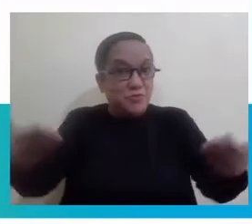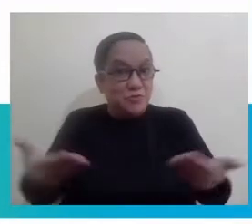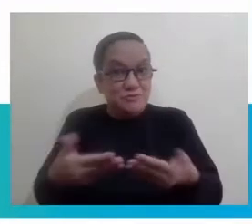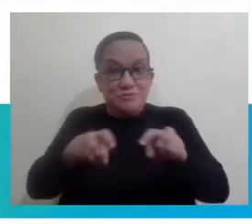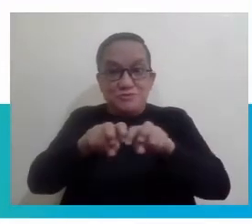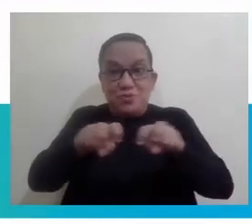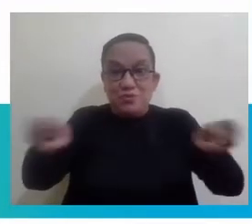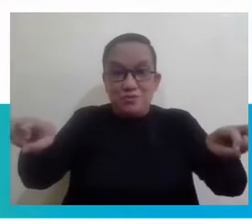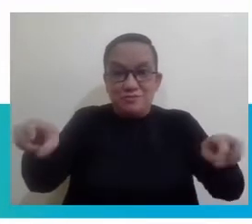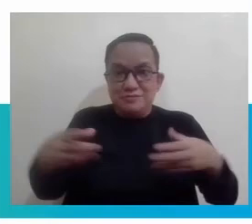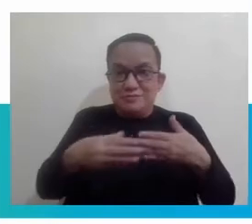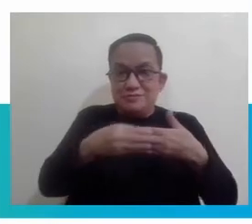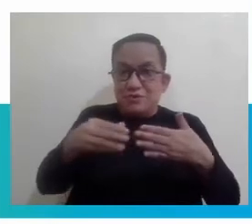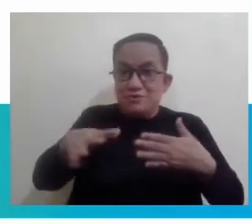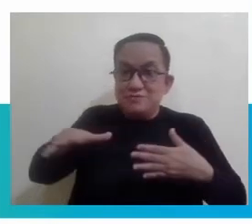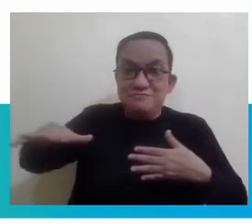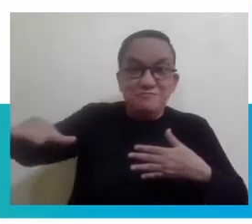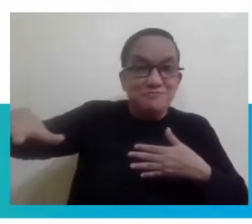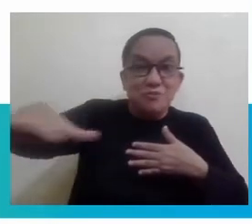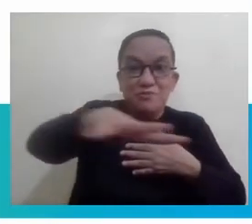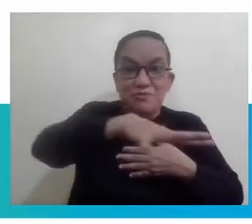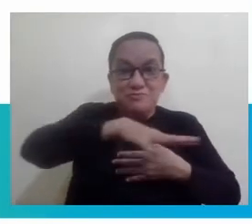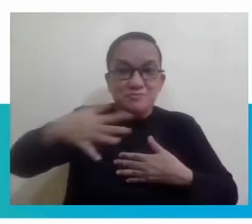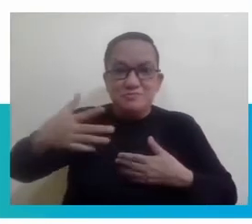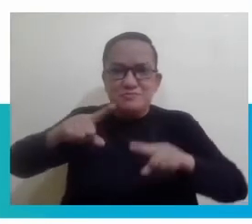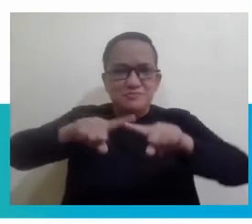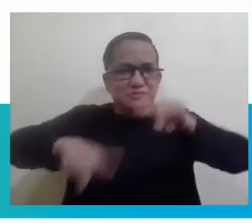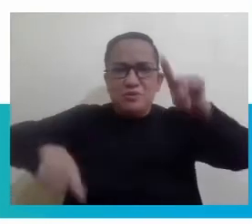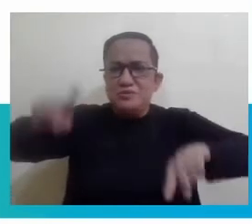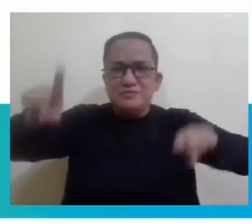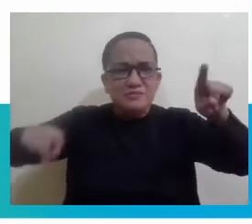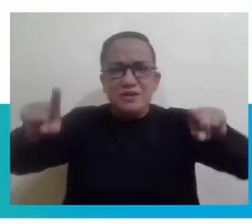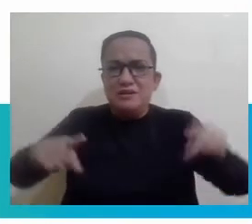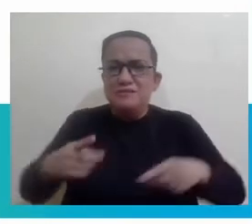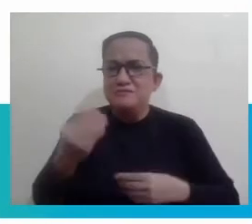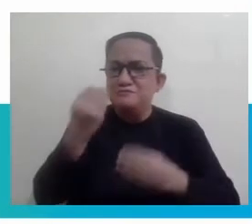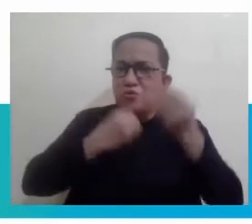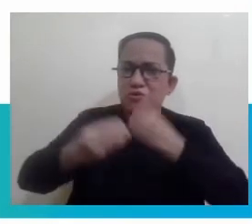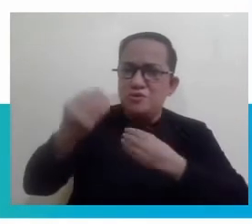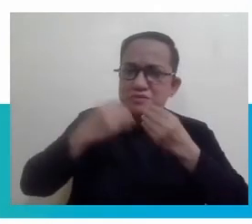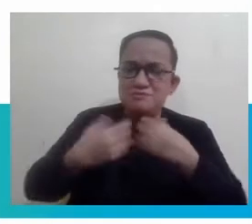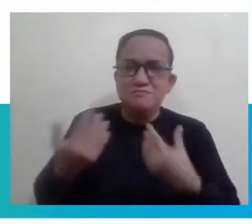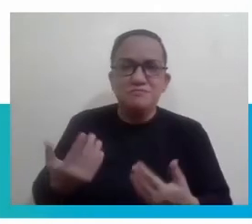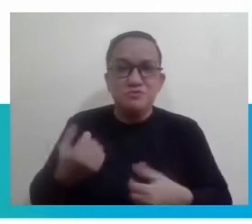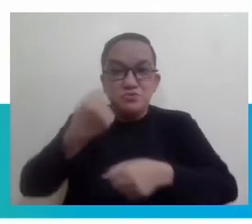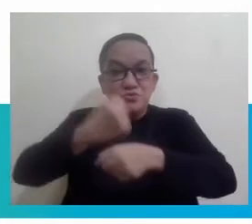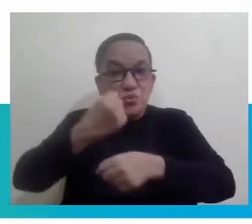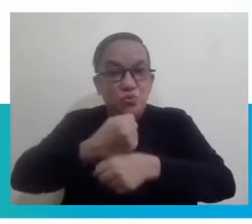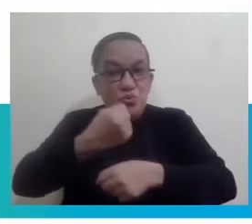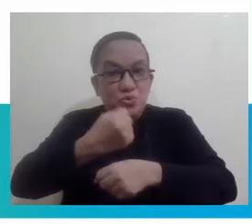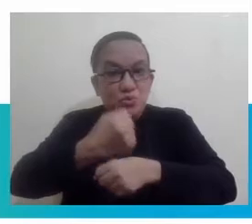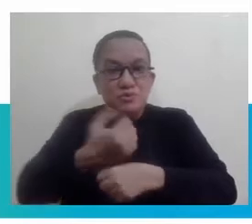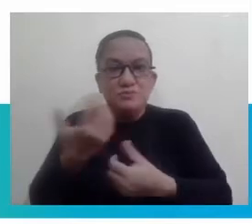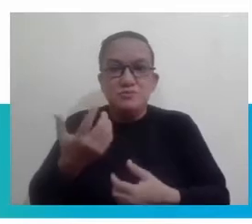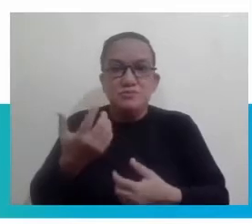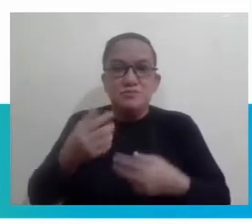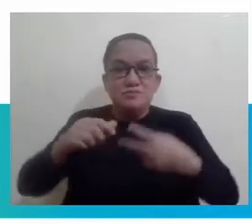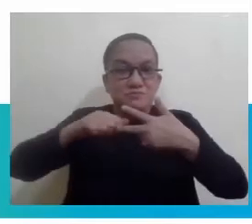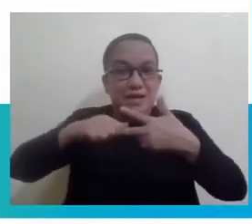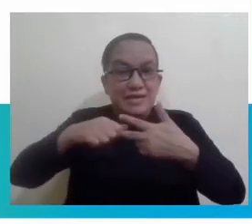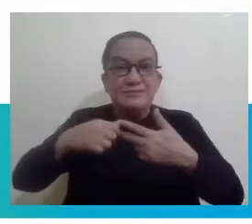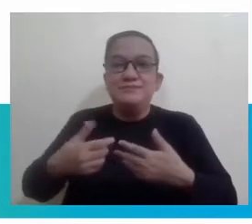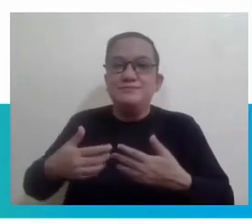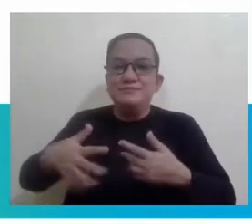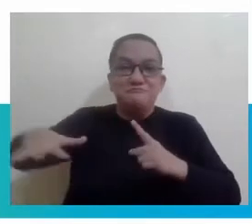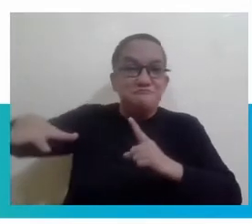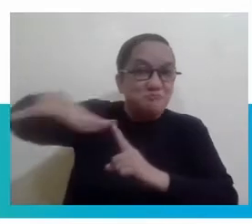from nutrition, livelihoods, conservation, and protected area management. They work with local communities to